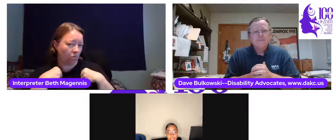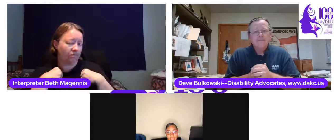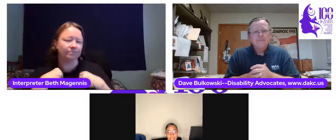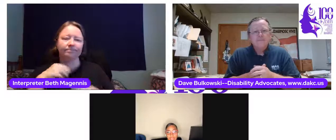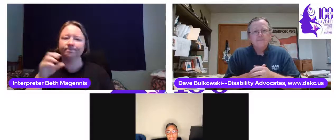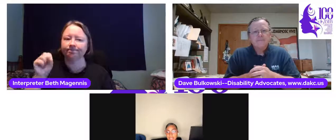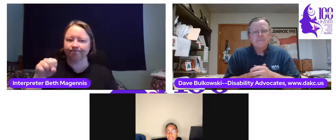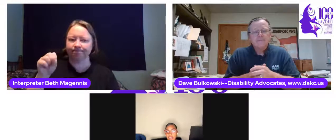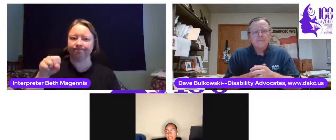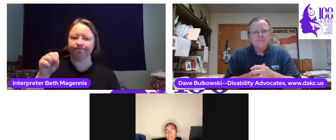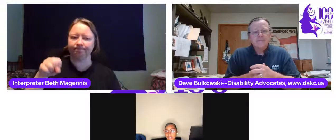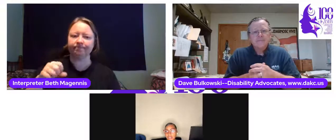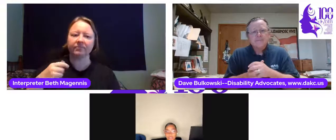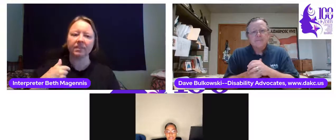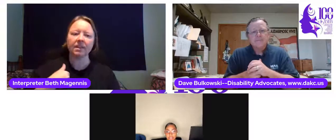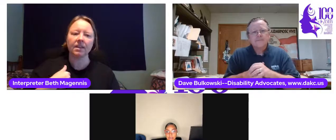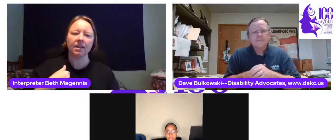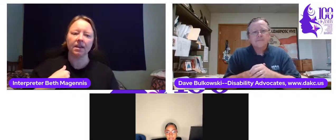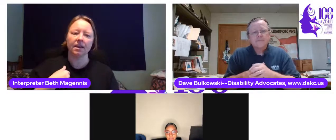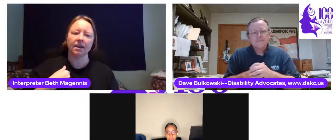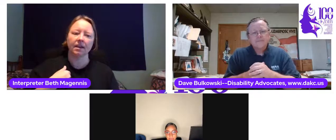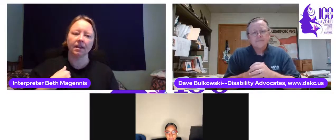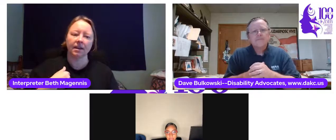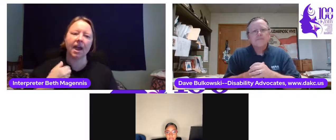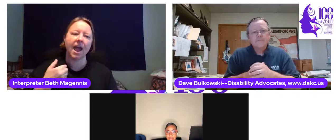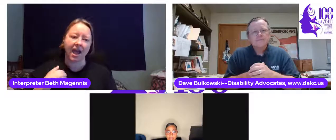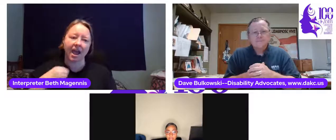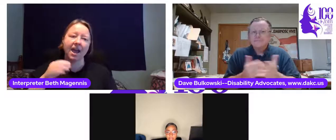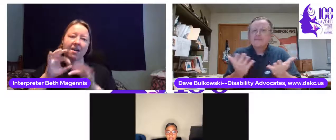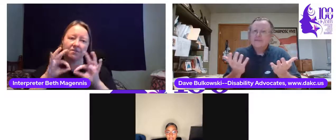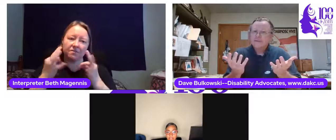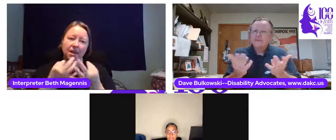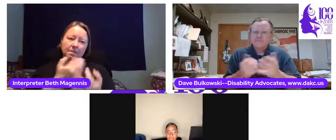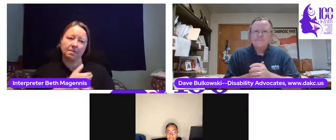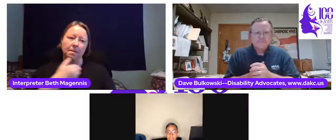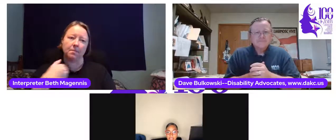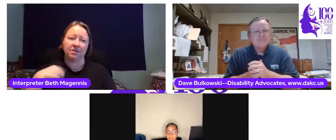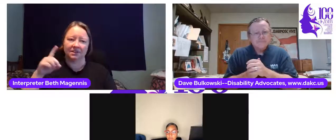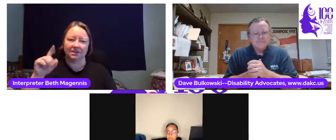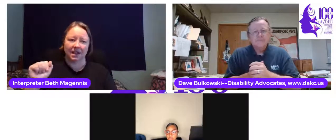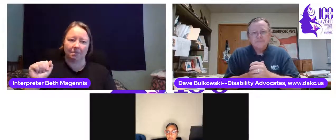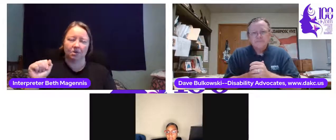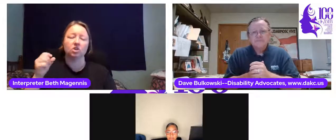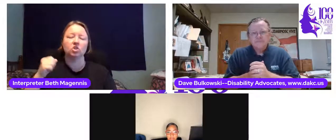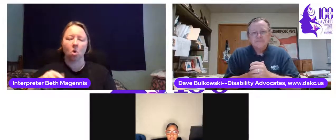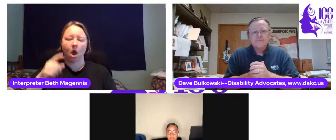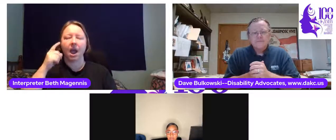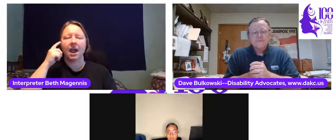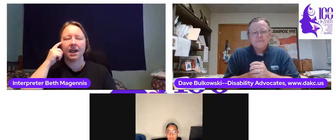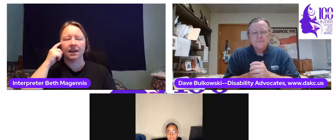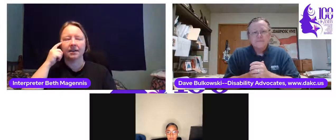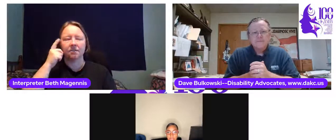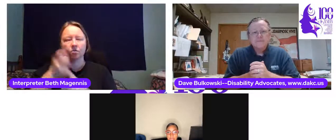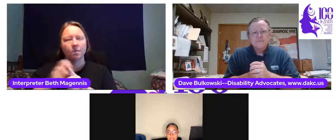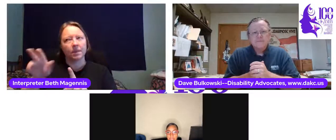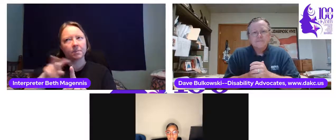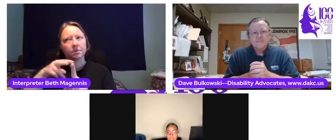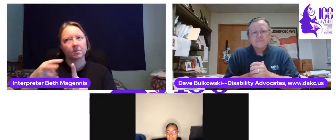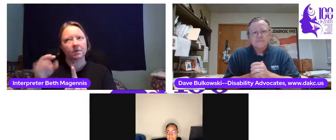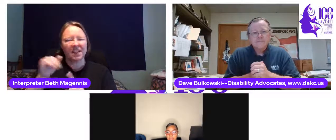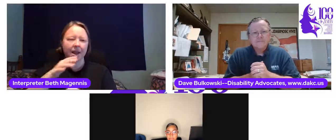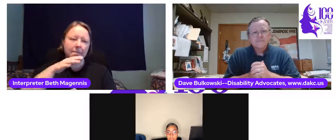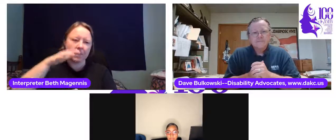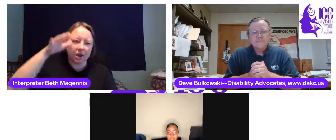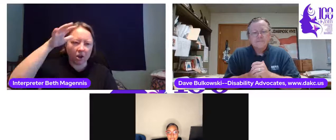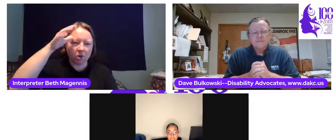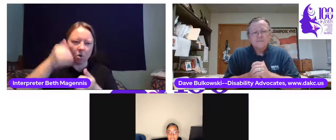Absolutely. I have disabled family members. That's how I look at it. I look at it as if it was a parent or, you know, a sibling that's